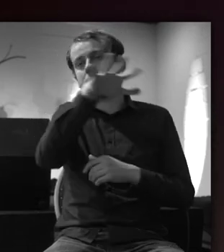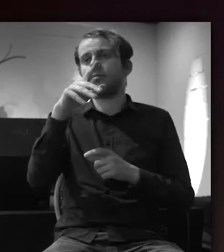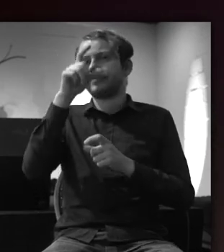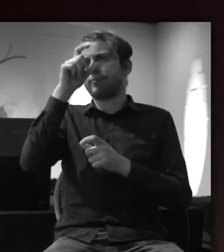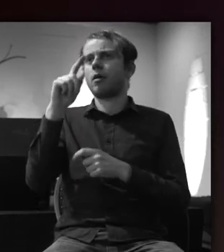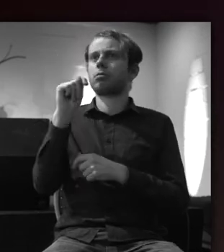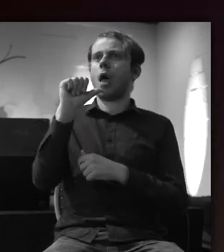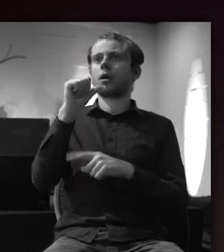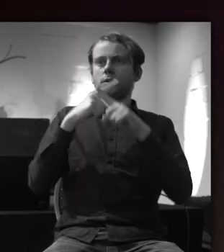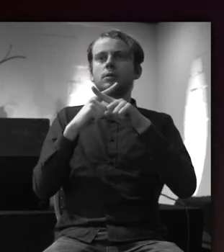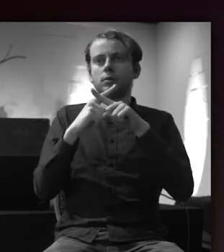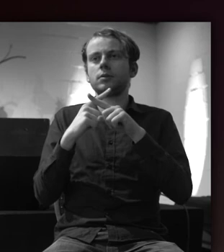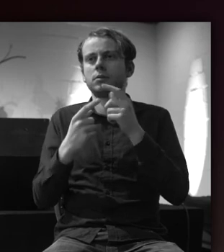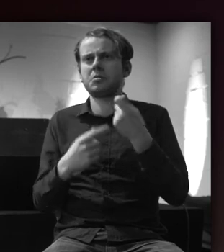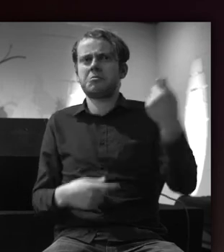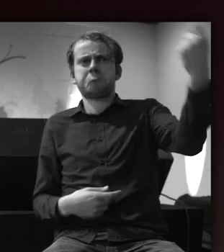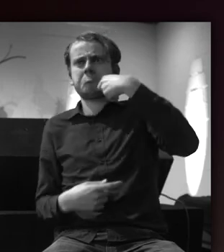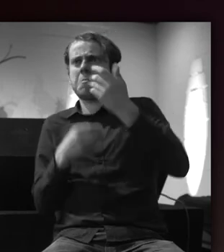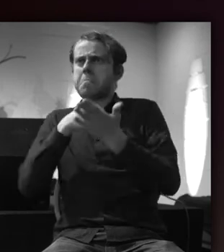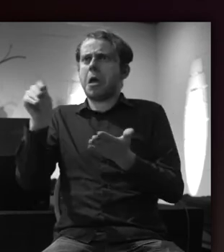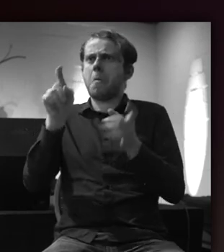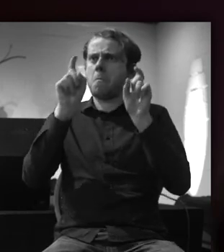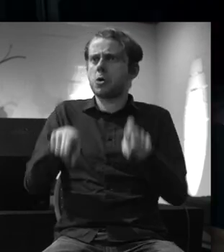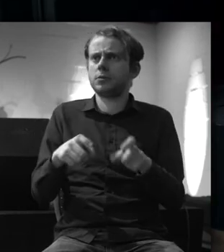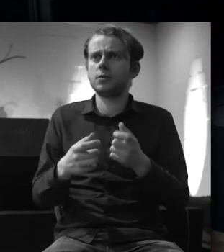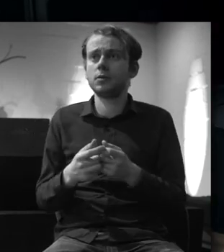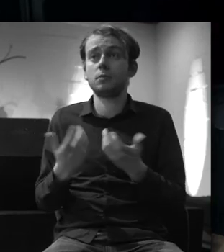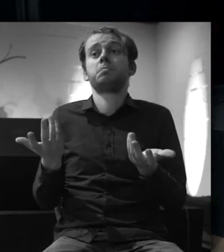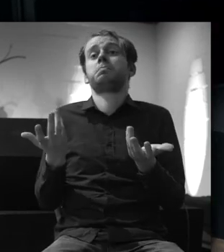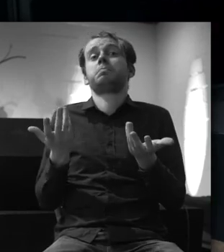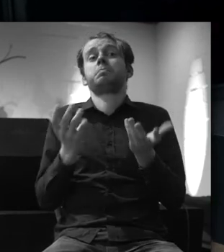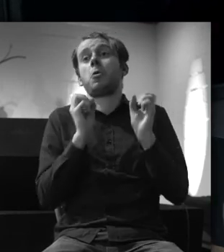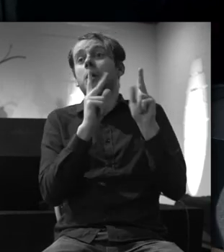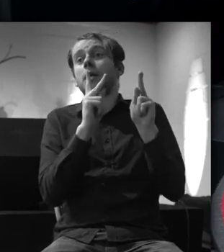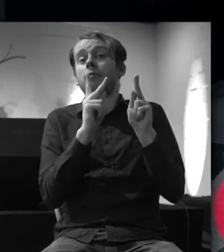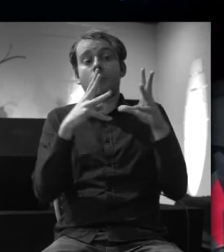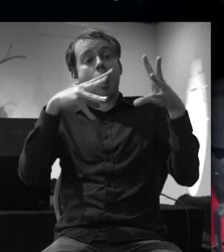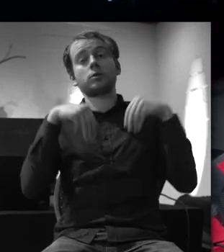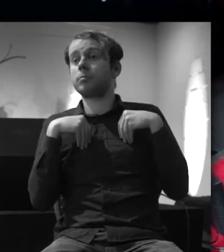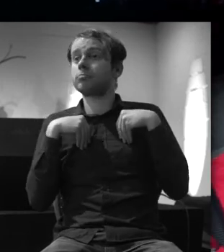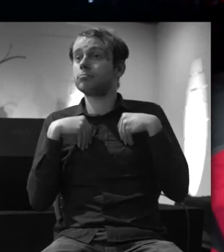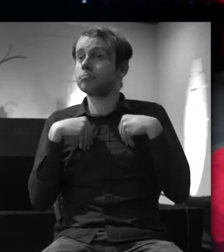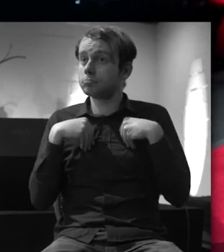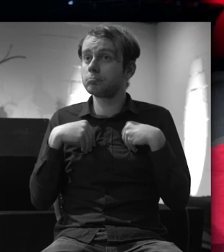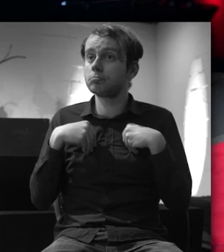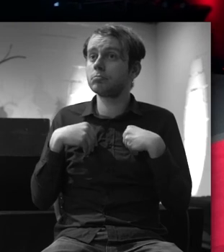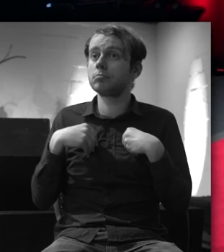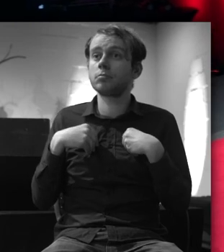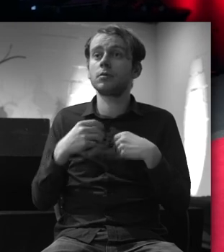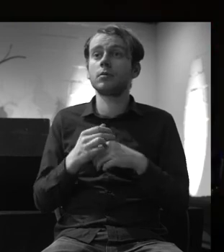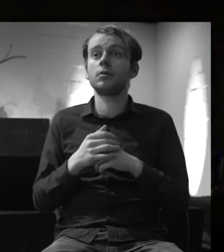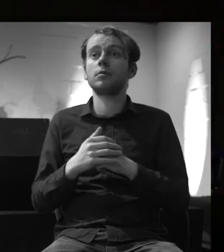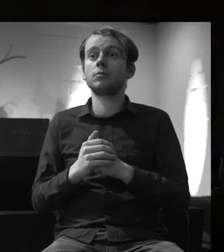The country will go bankrupt, fine. Even if the country bankrupt, but won't be canceled and deleted from the world map, will still be